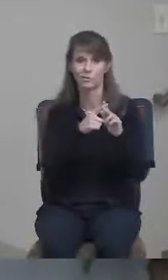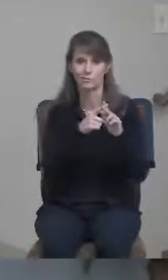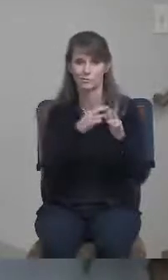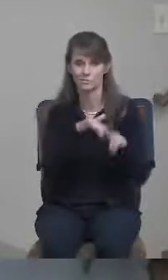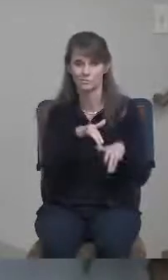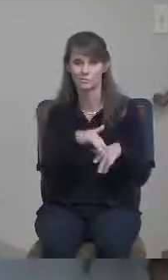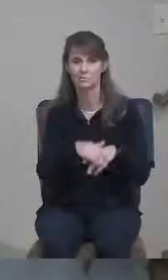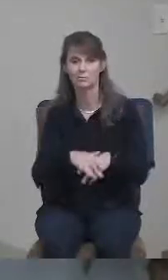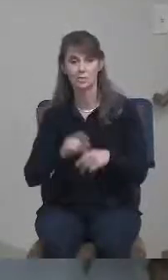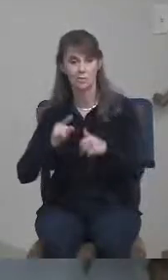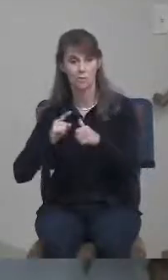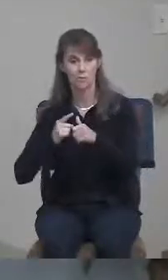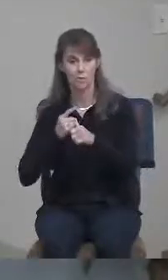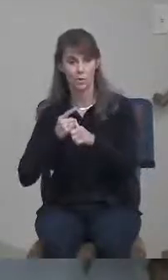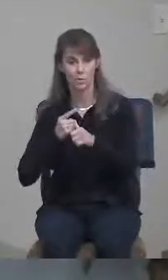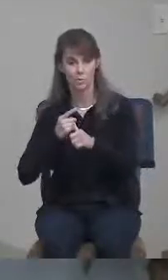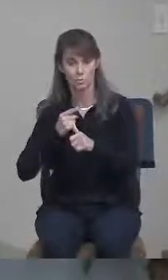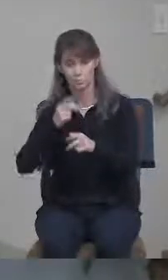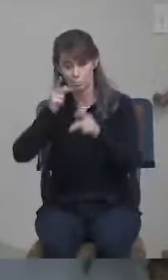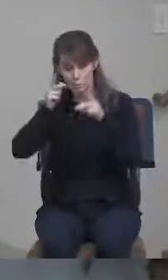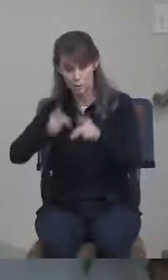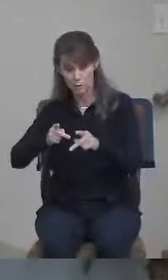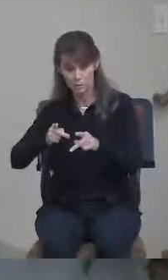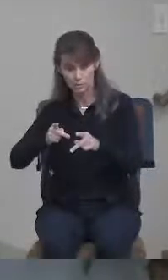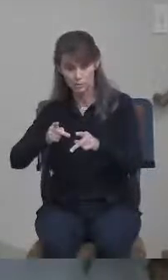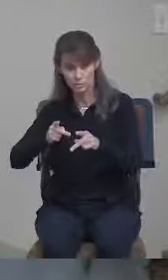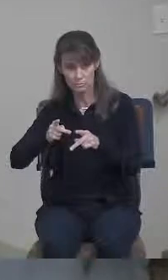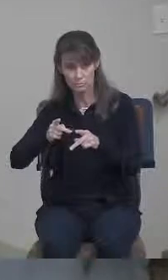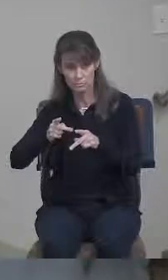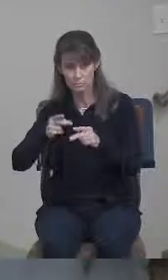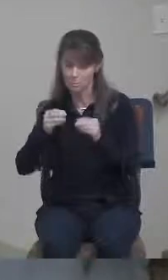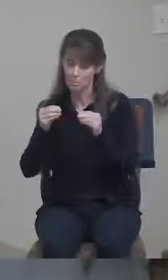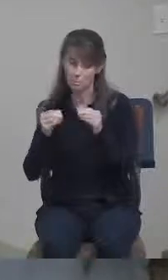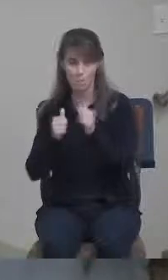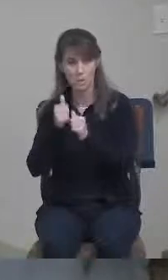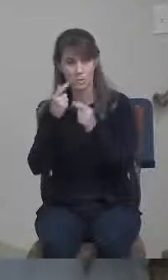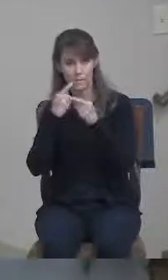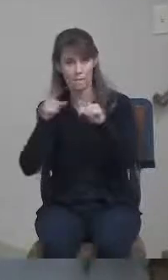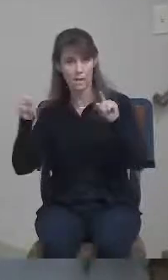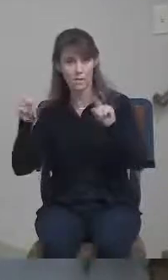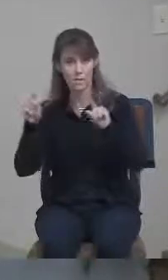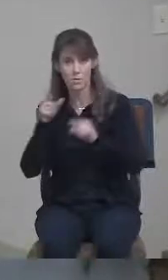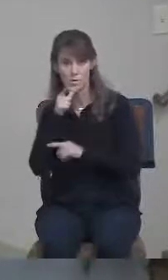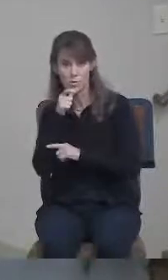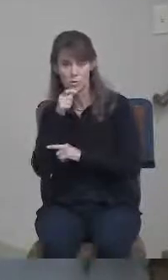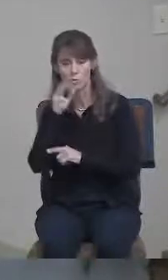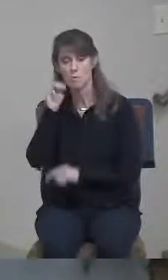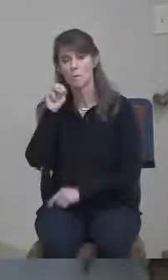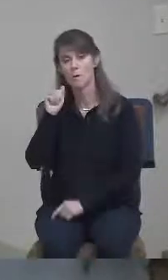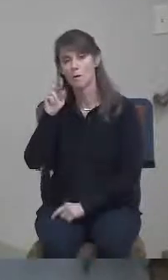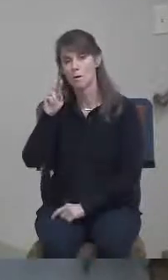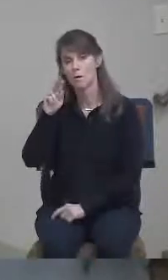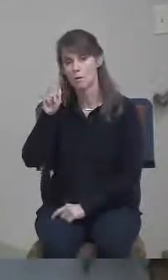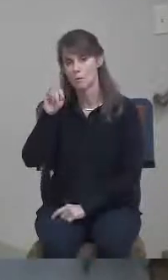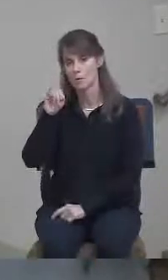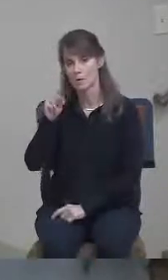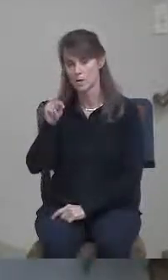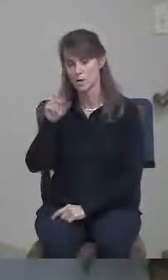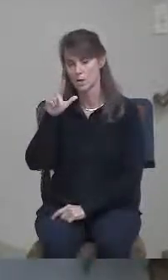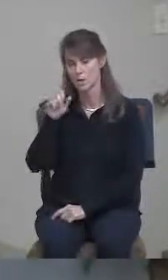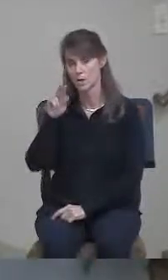reformers, or the greatest reformer, in my opinion, was a man by the name of Martin Luther. Martin Luther was born